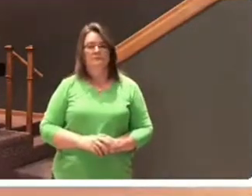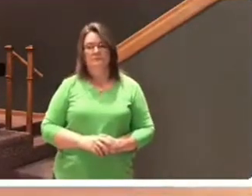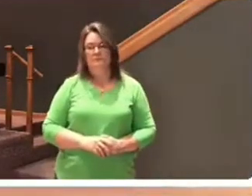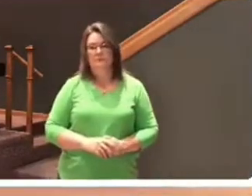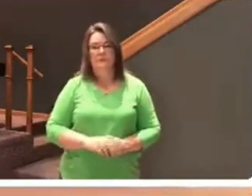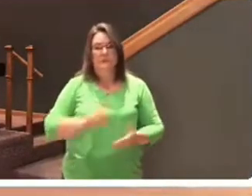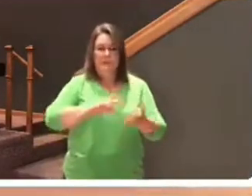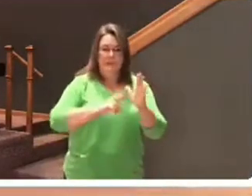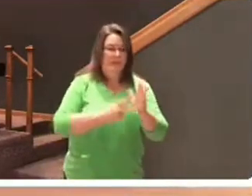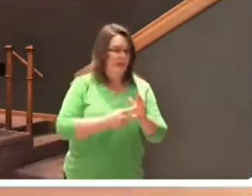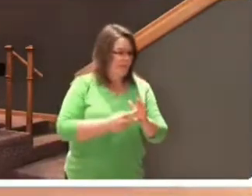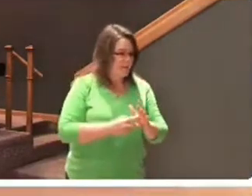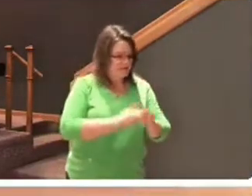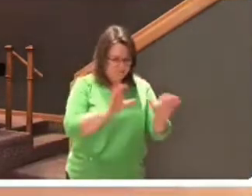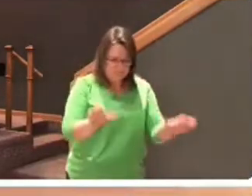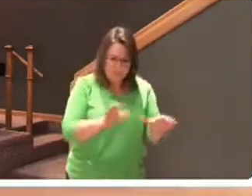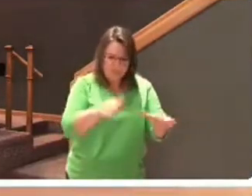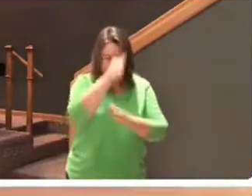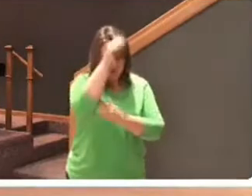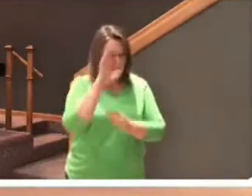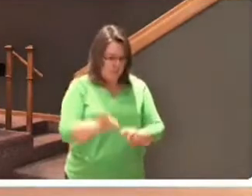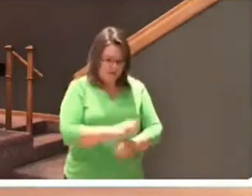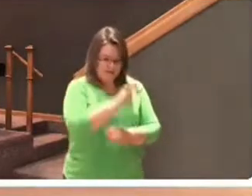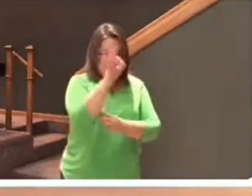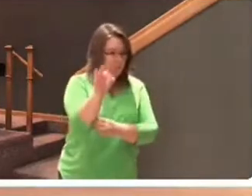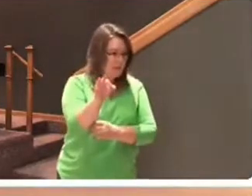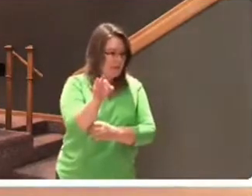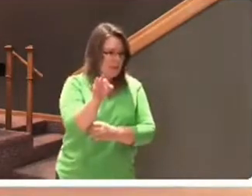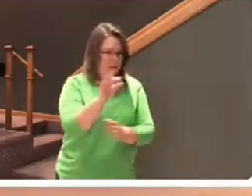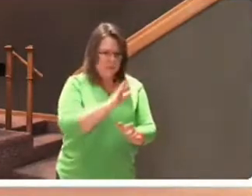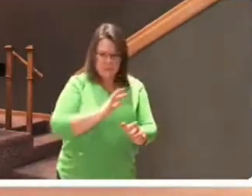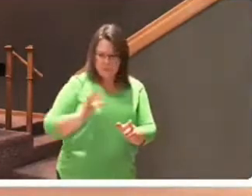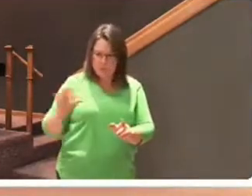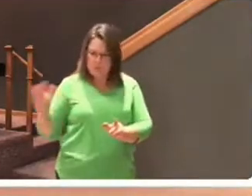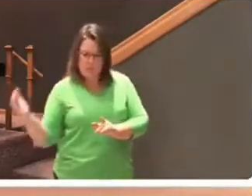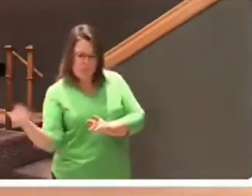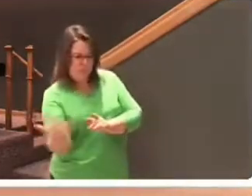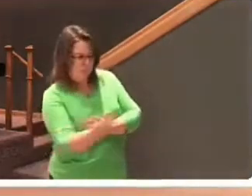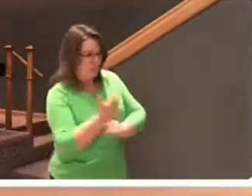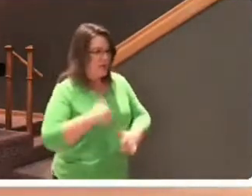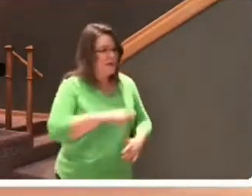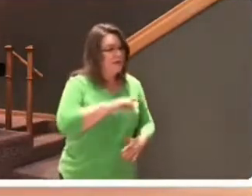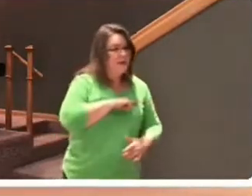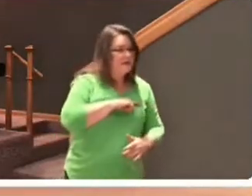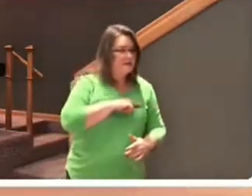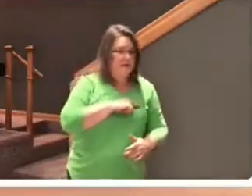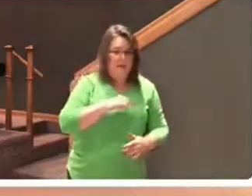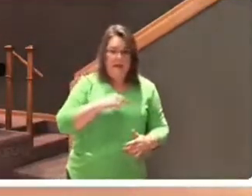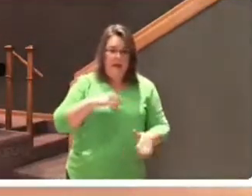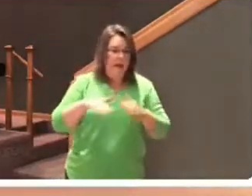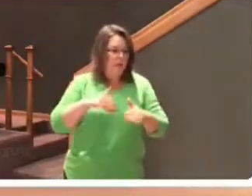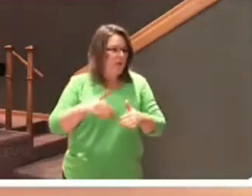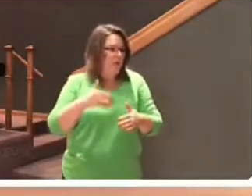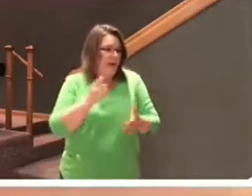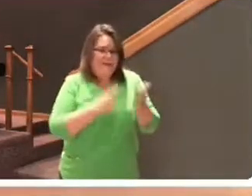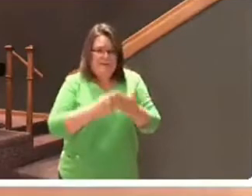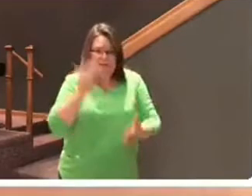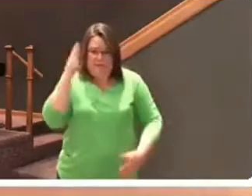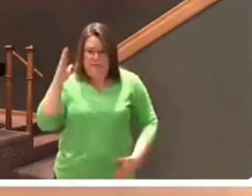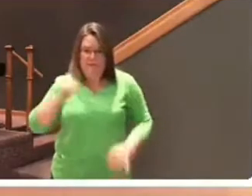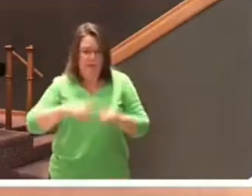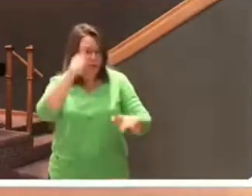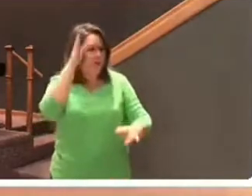It means that the activity of God's Spirit is all around us. And we walk unaware so often, but God